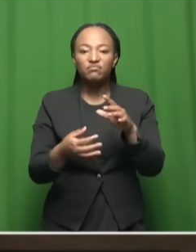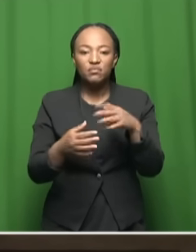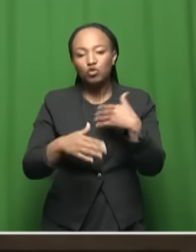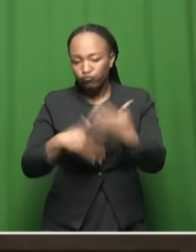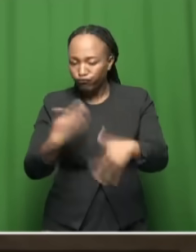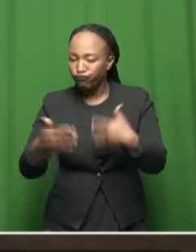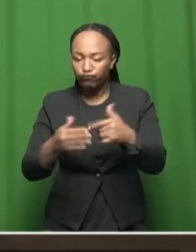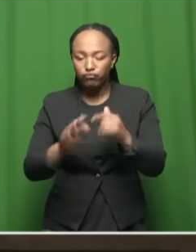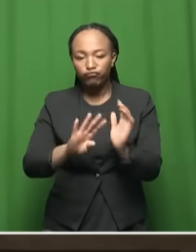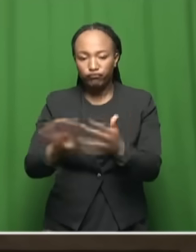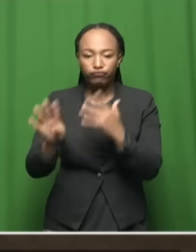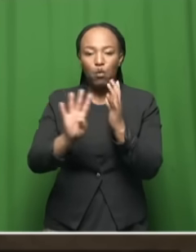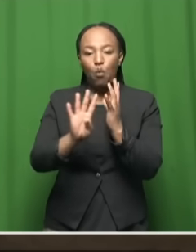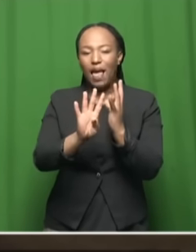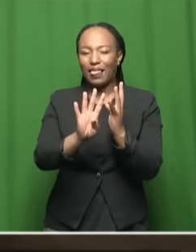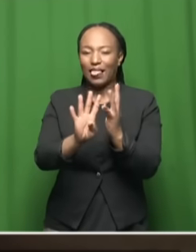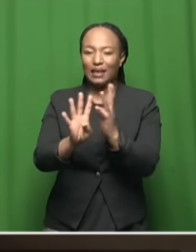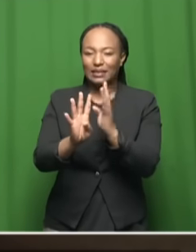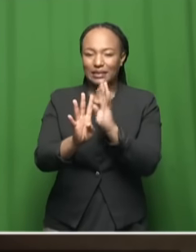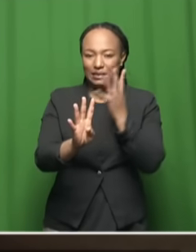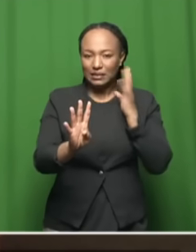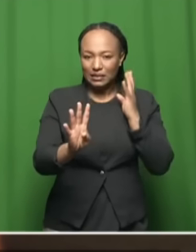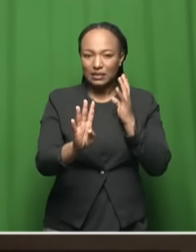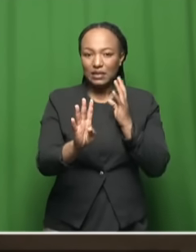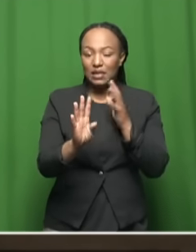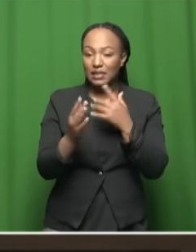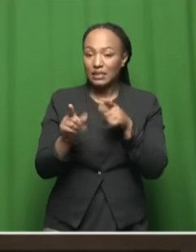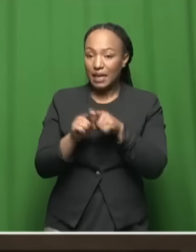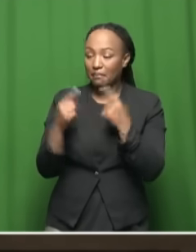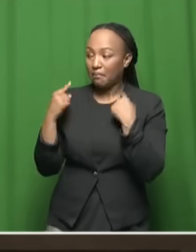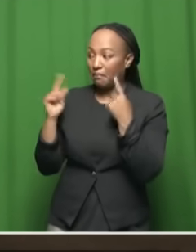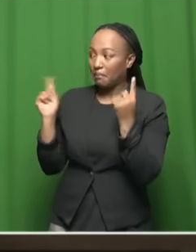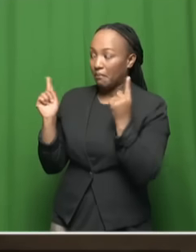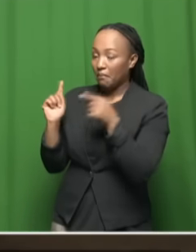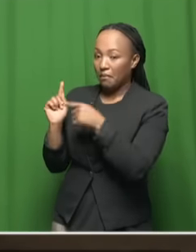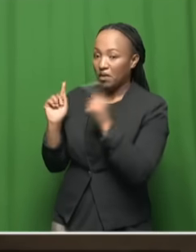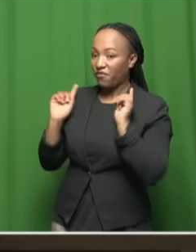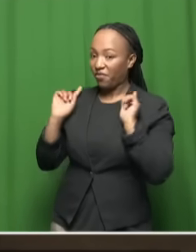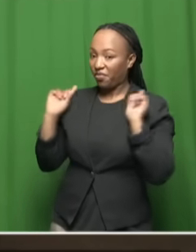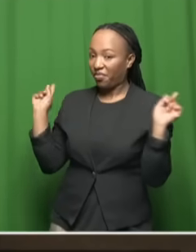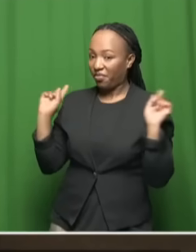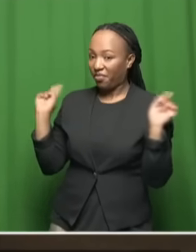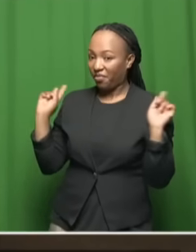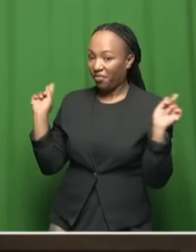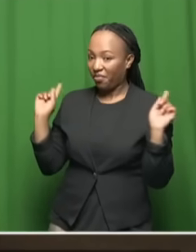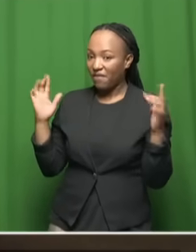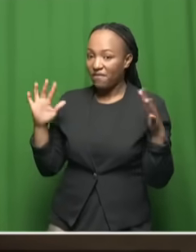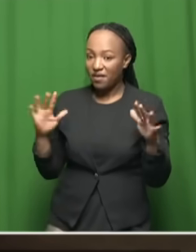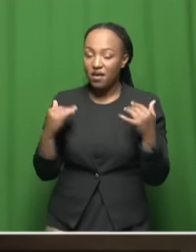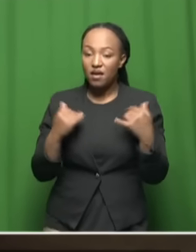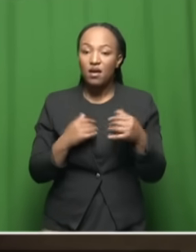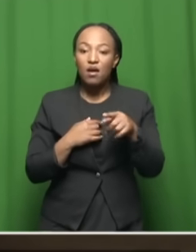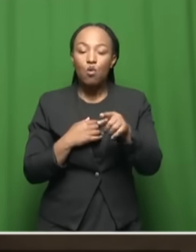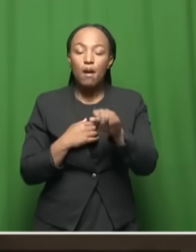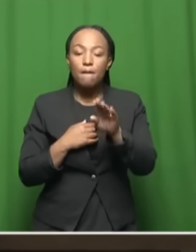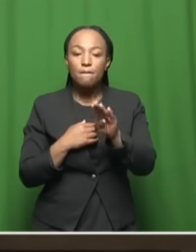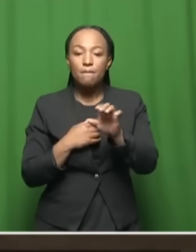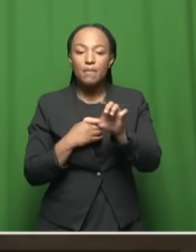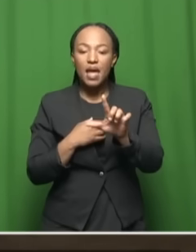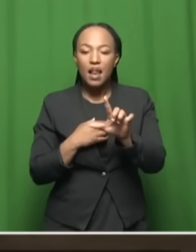There's also quite a bit of a queue there, as there is behind us here now in Belhar, as people are waiting patiently, but this queue is